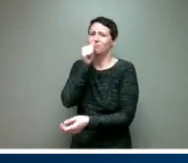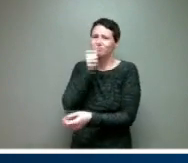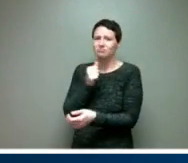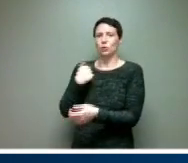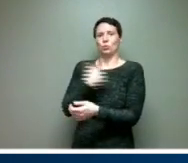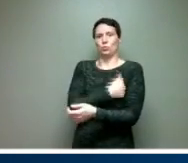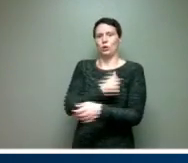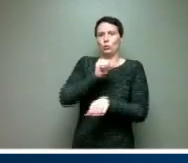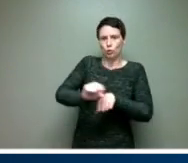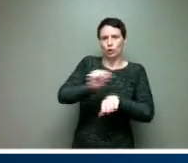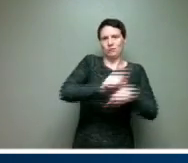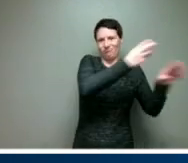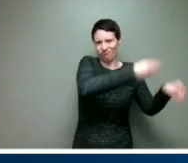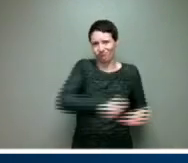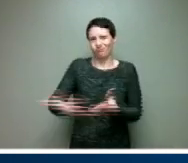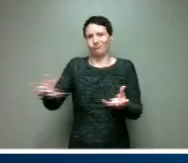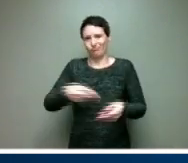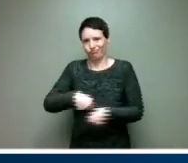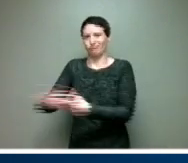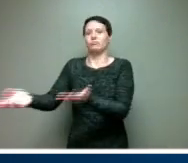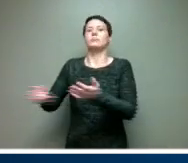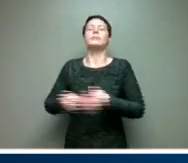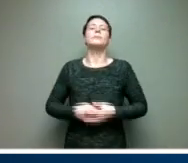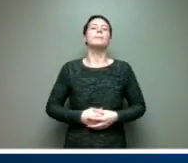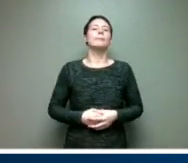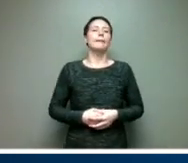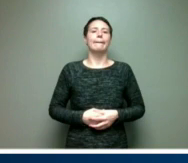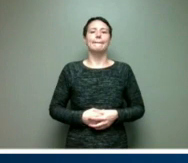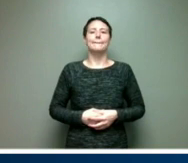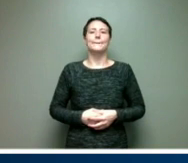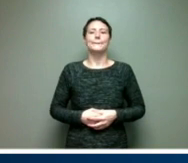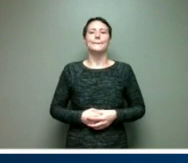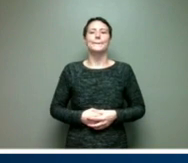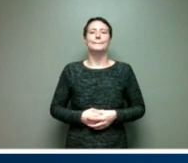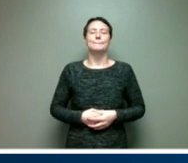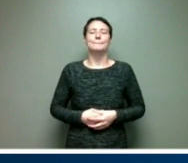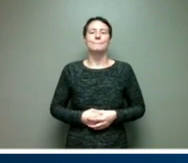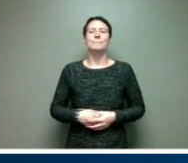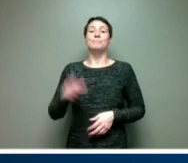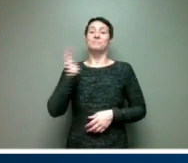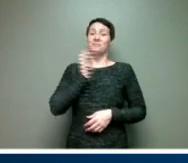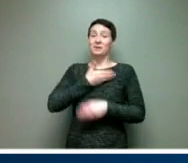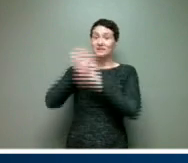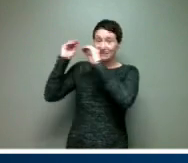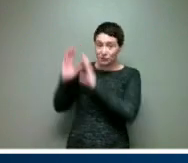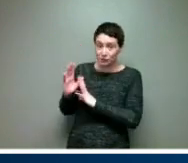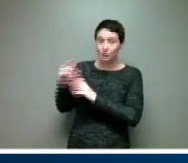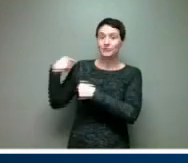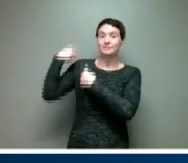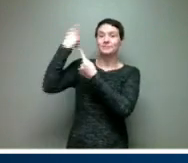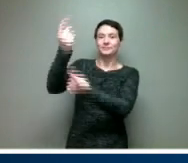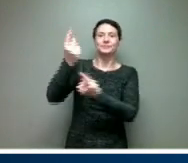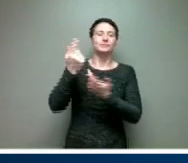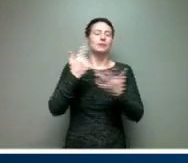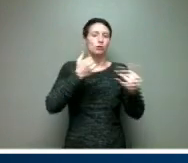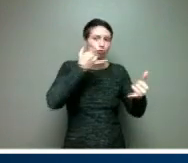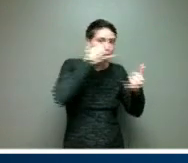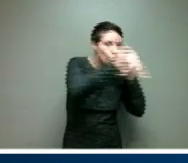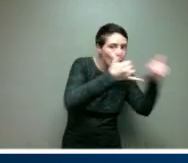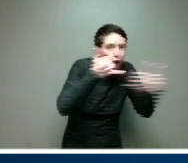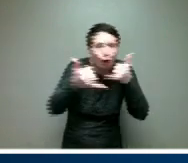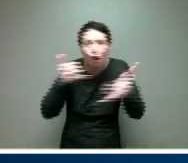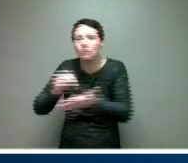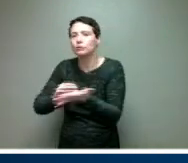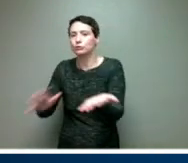for our students. Our teachers have been calling our students and checking on them. I had someone share with